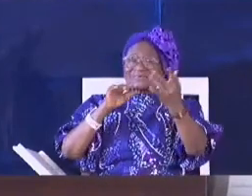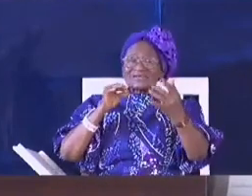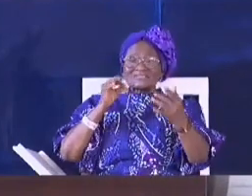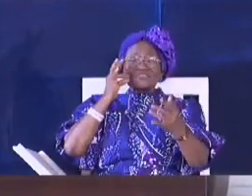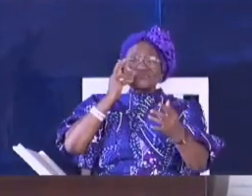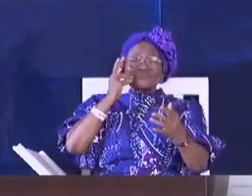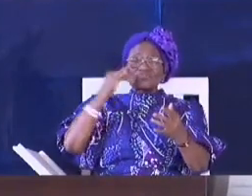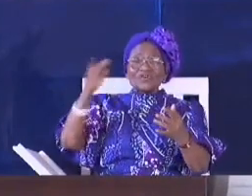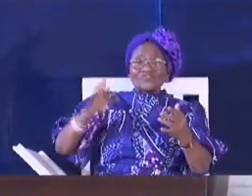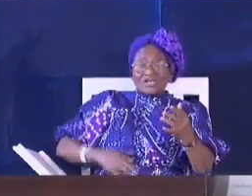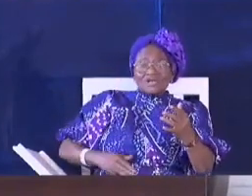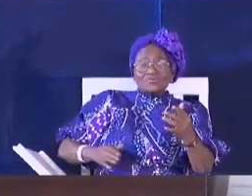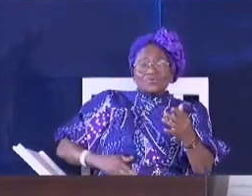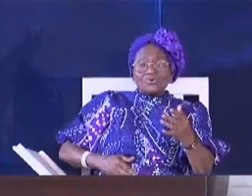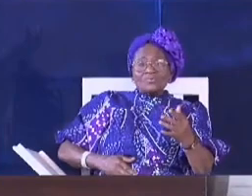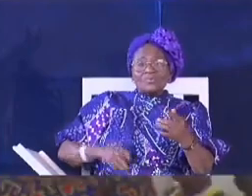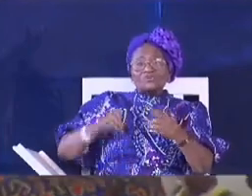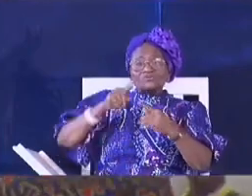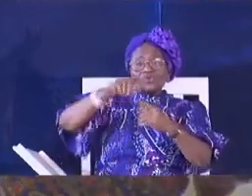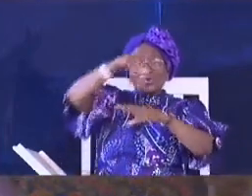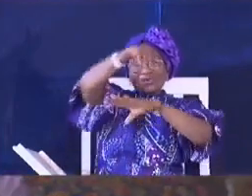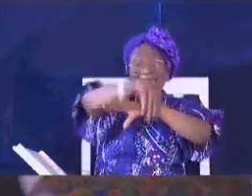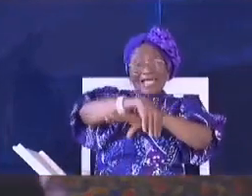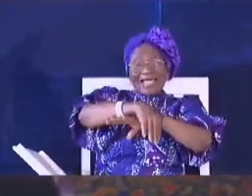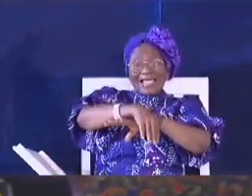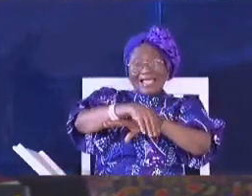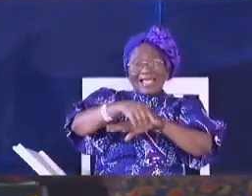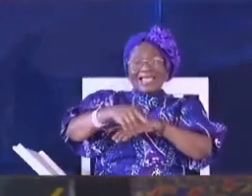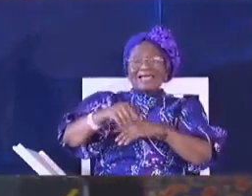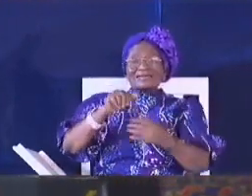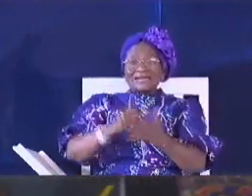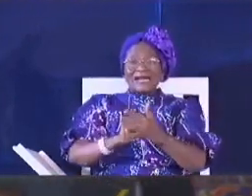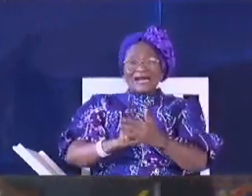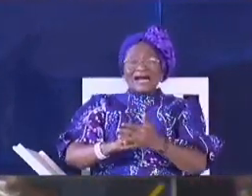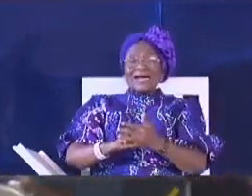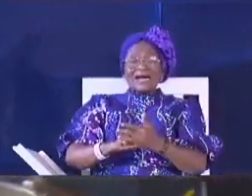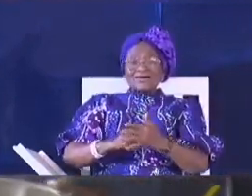today, that womb is going to open.